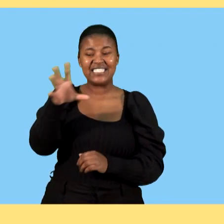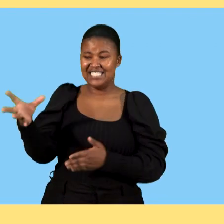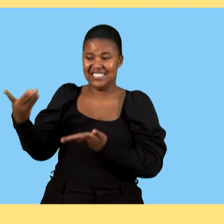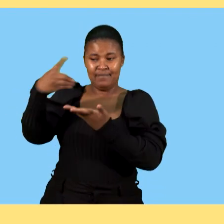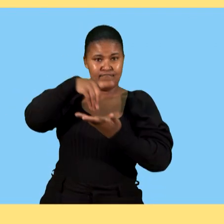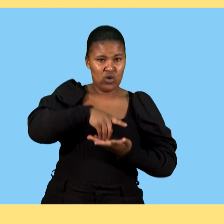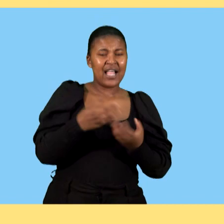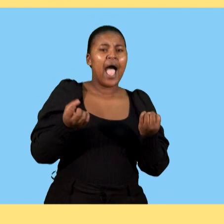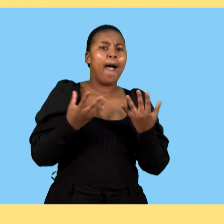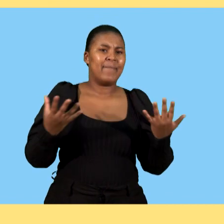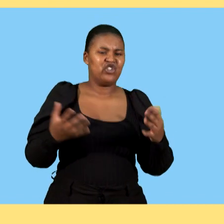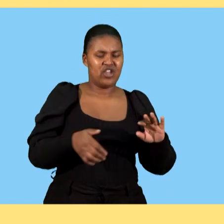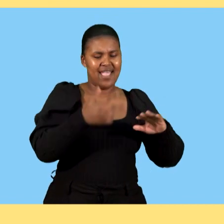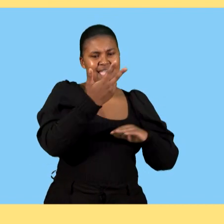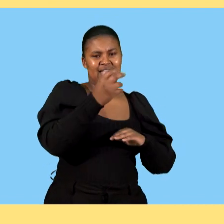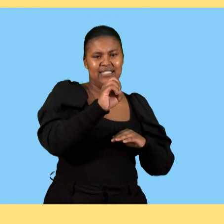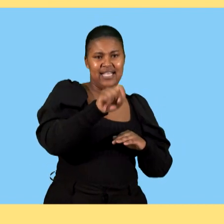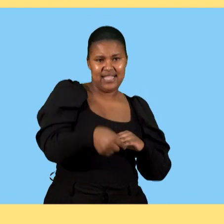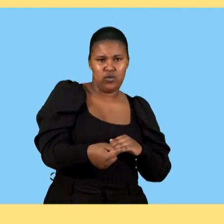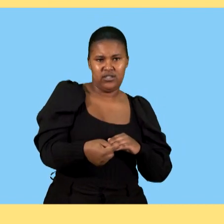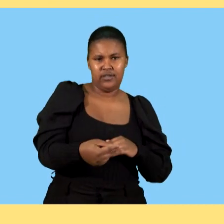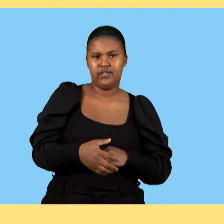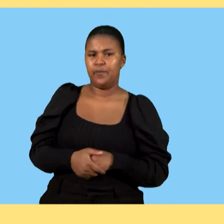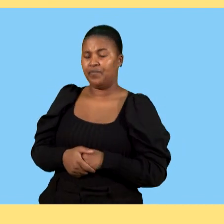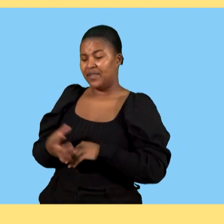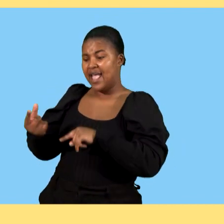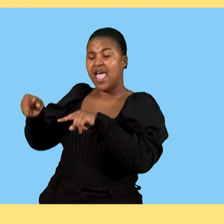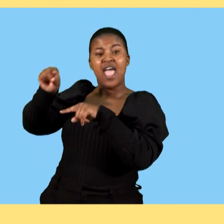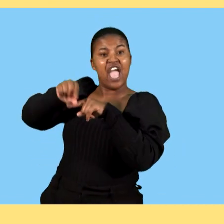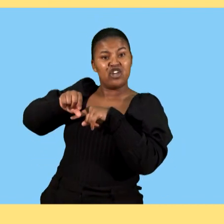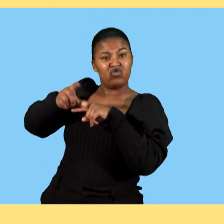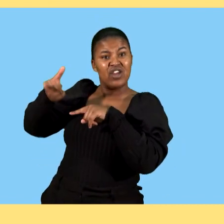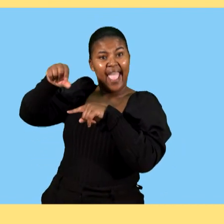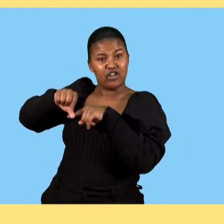and the interest rate is 16%,